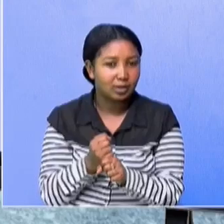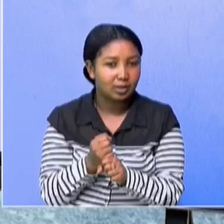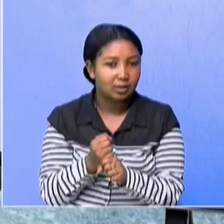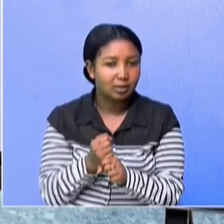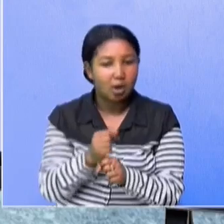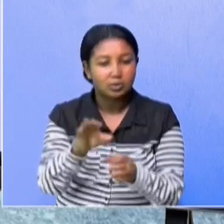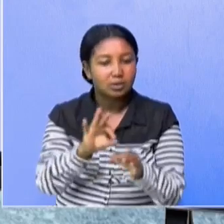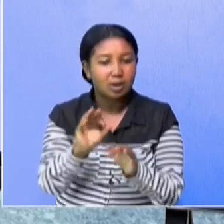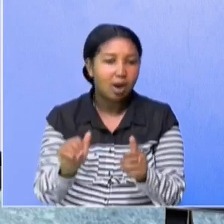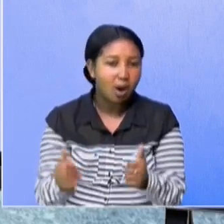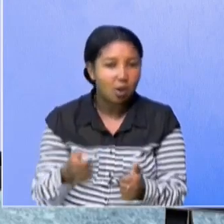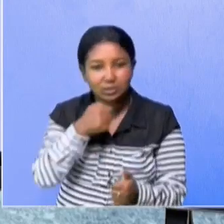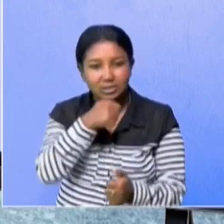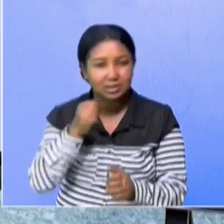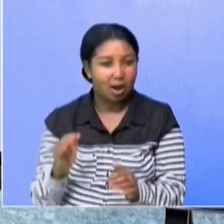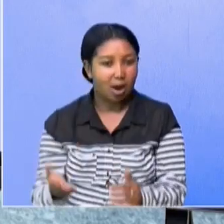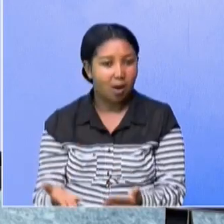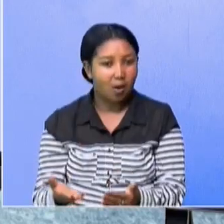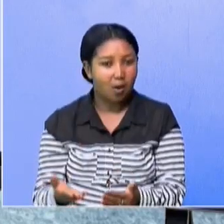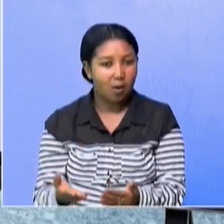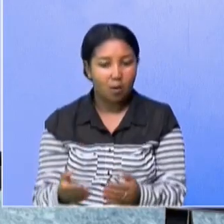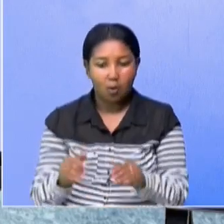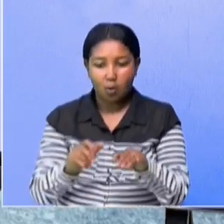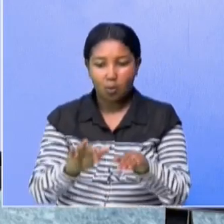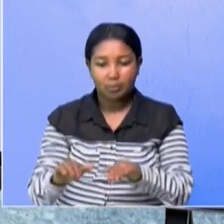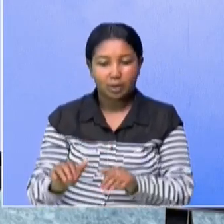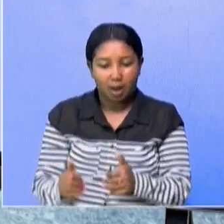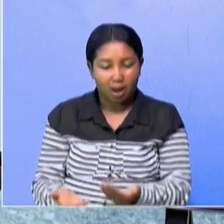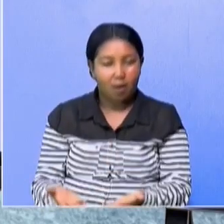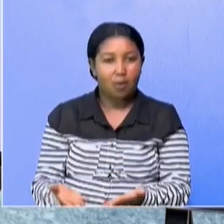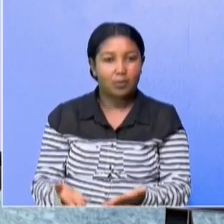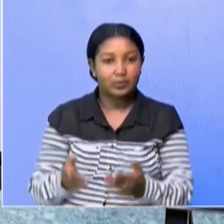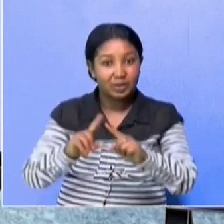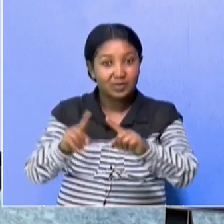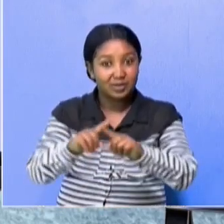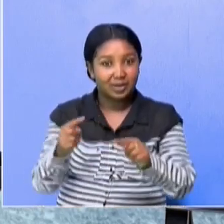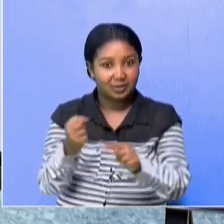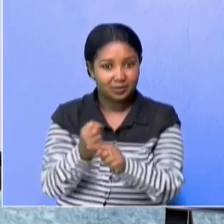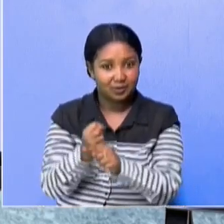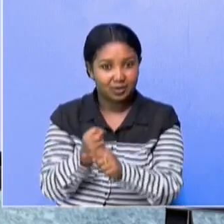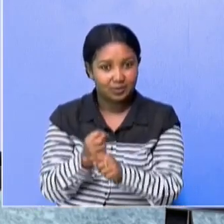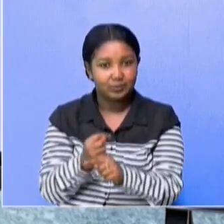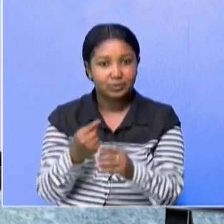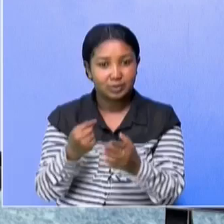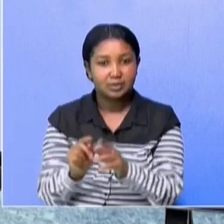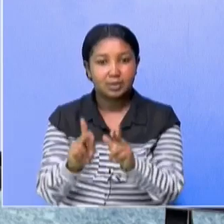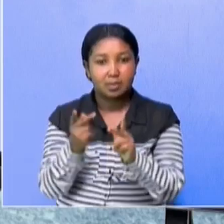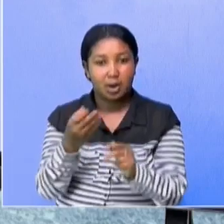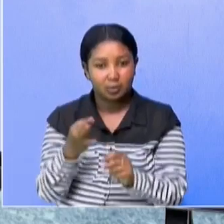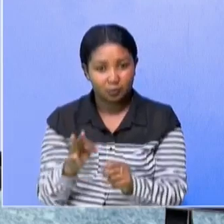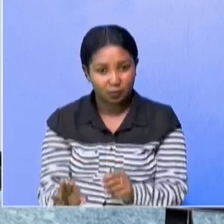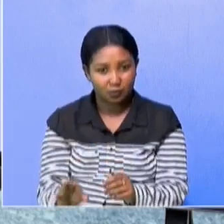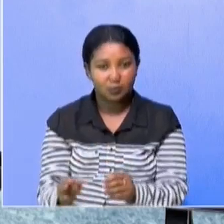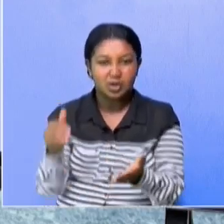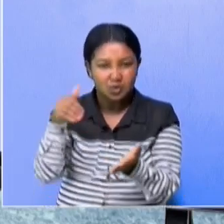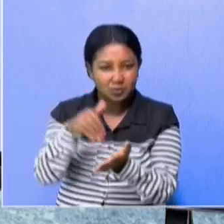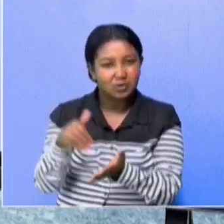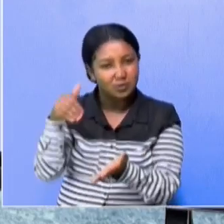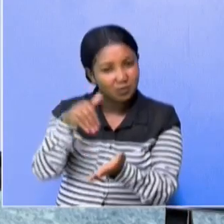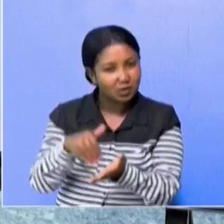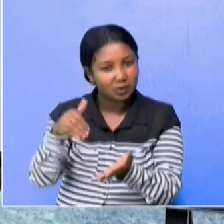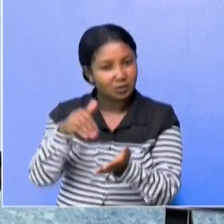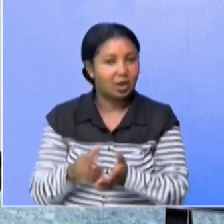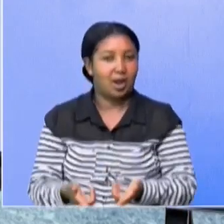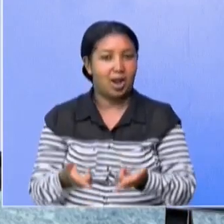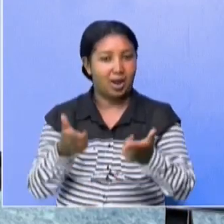your teeth. Yeah. How to manipulate your computer. And different activities. That's why these are the part of routine life that we